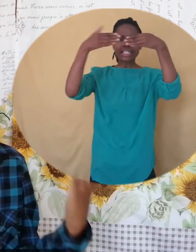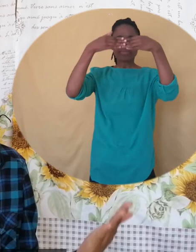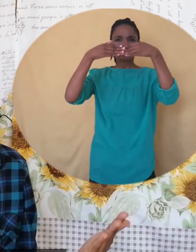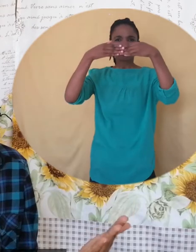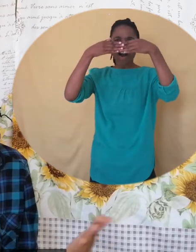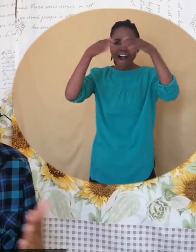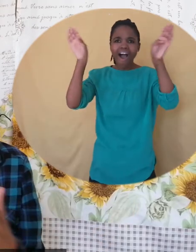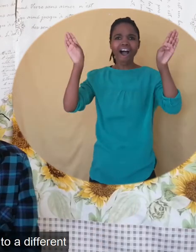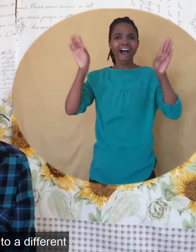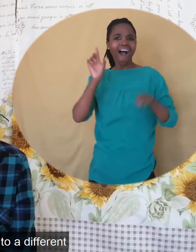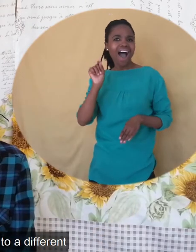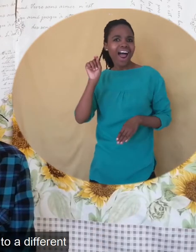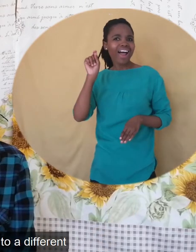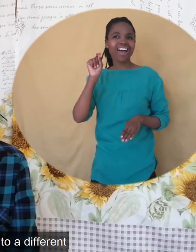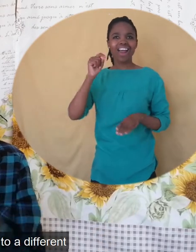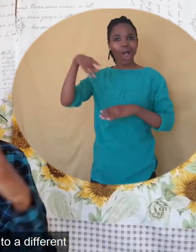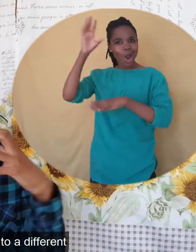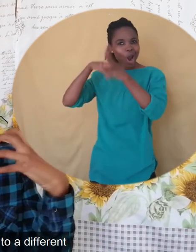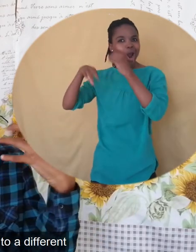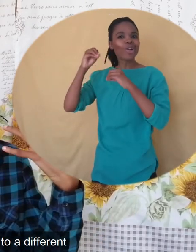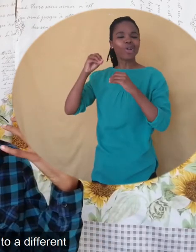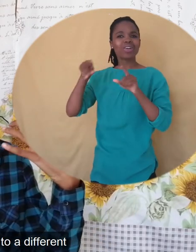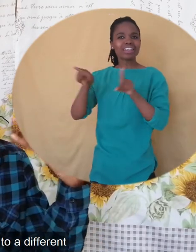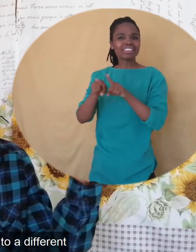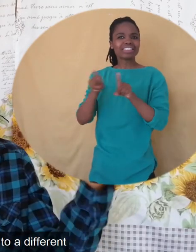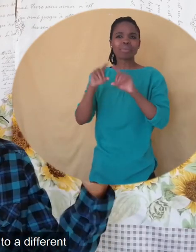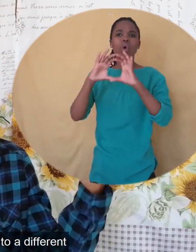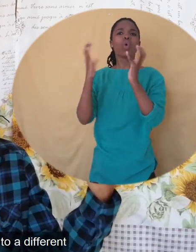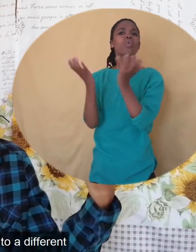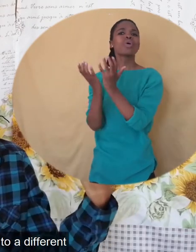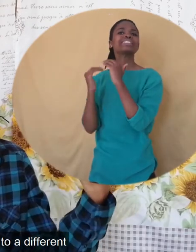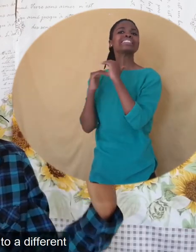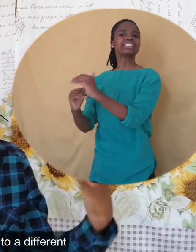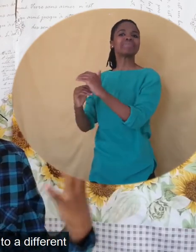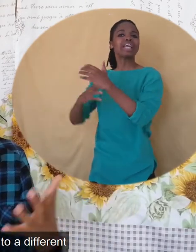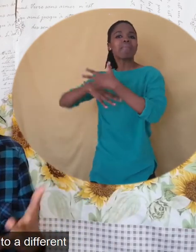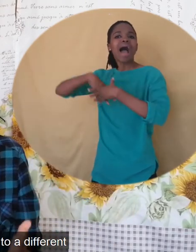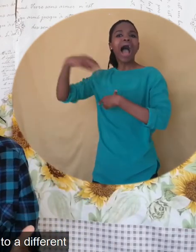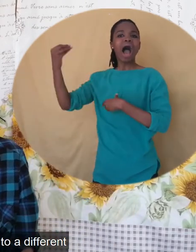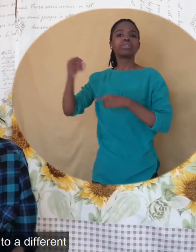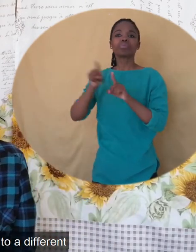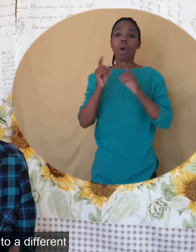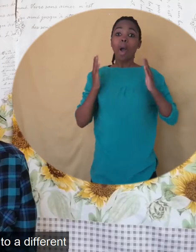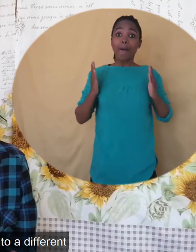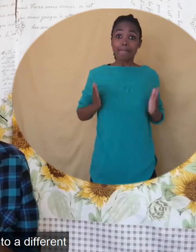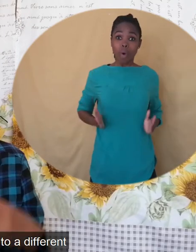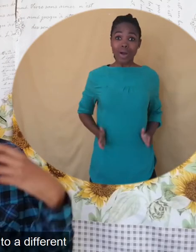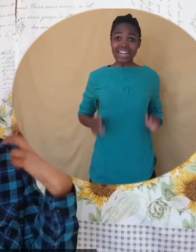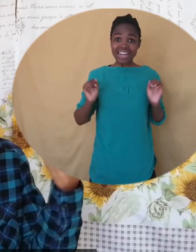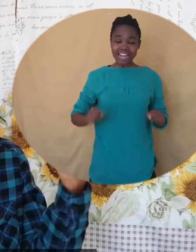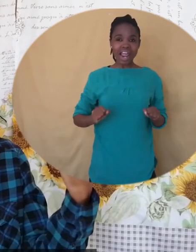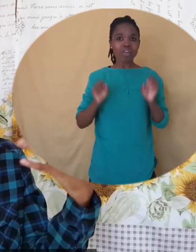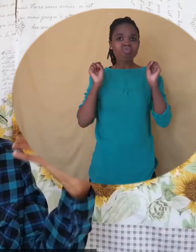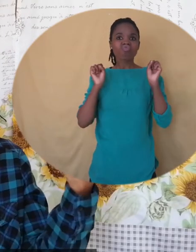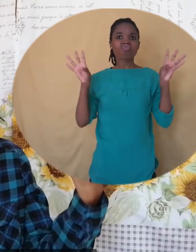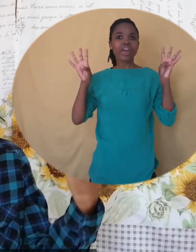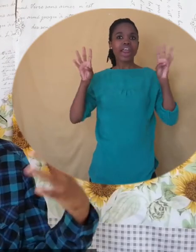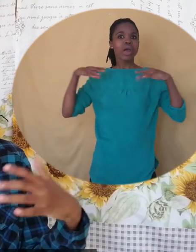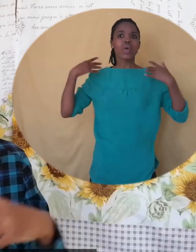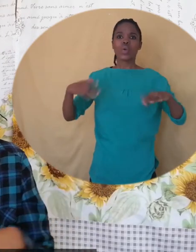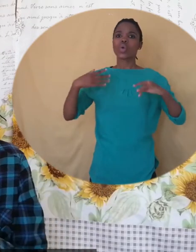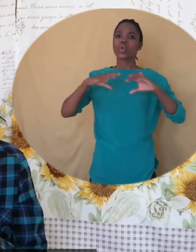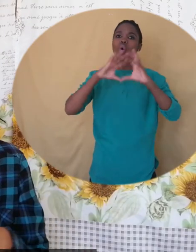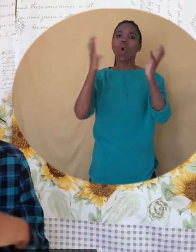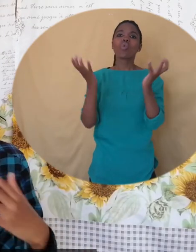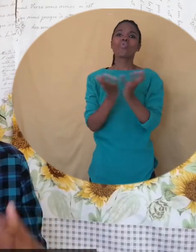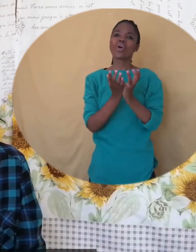your imagination, because your mind, escapes to a different world, even though physically you're here, but your mind and